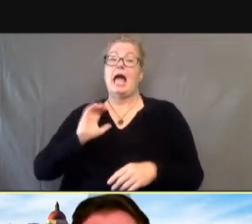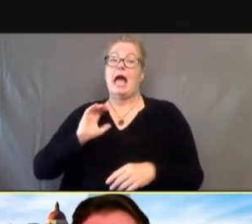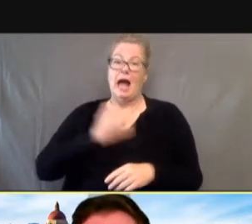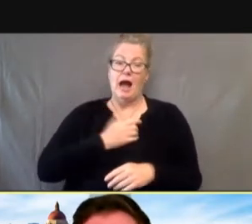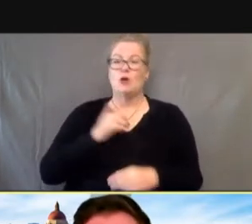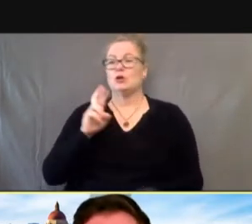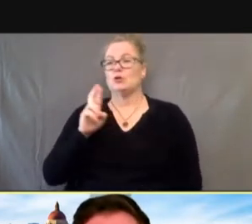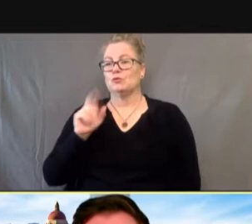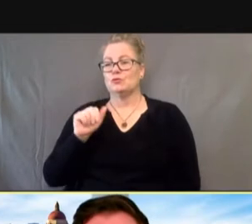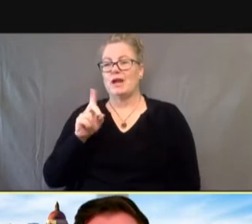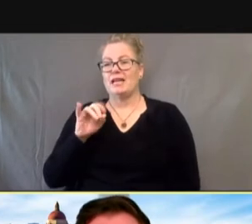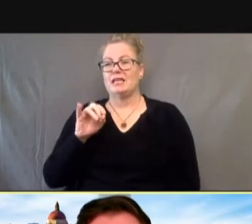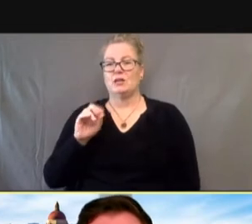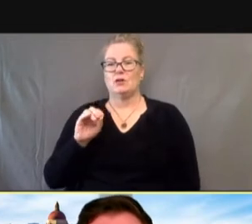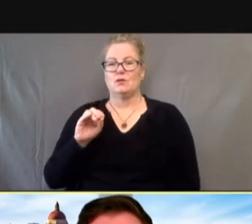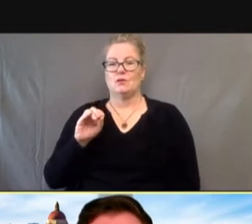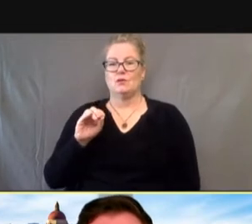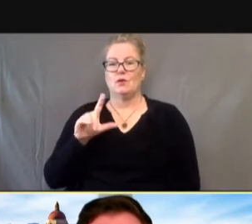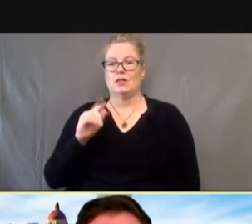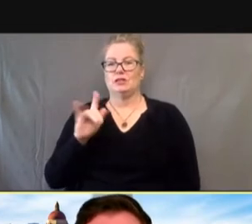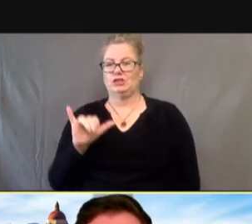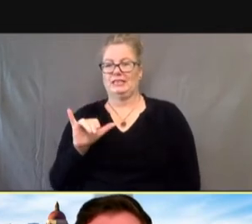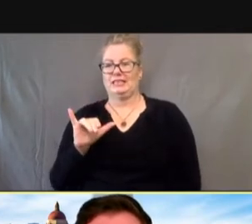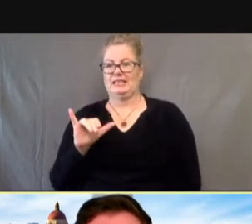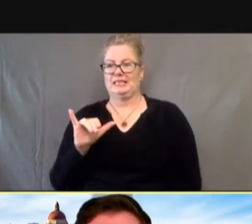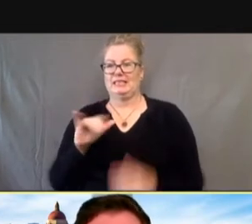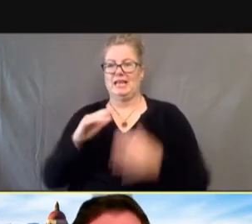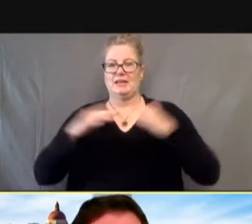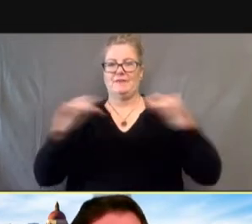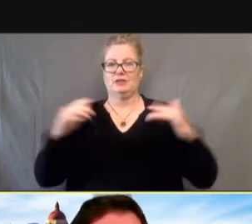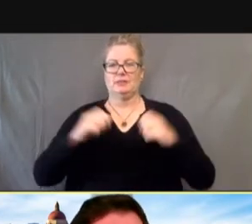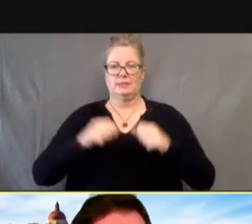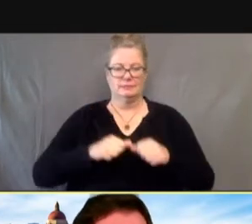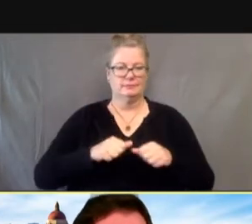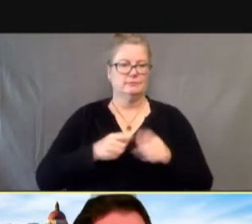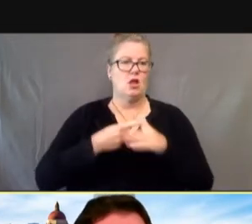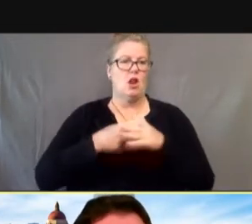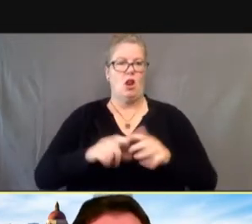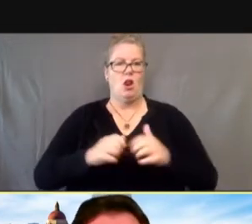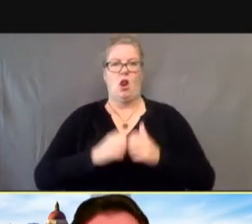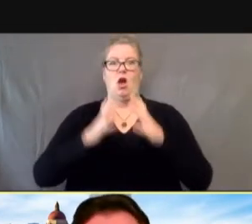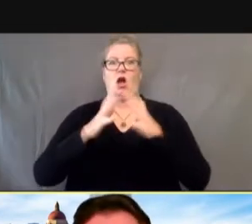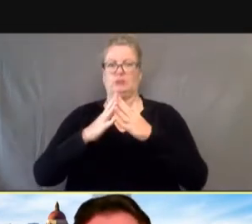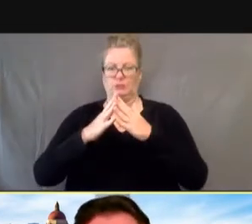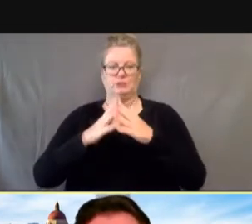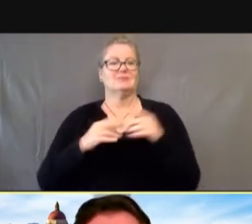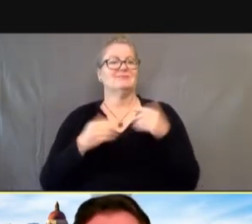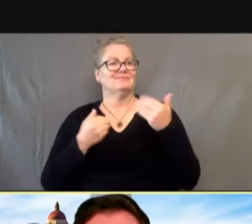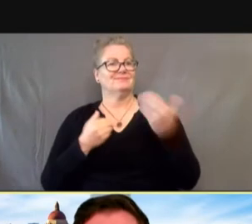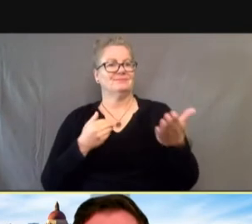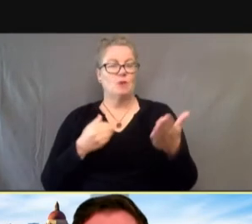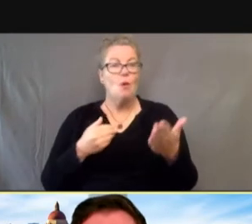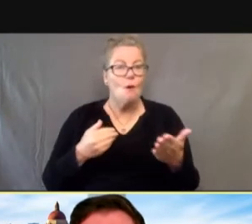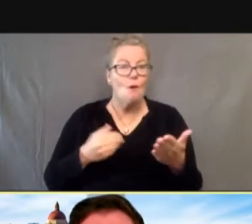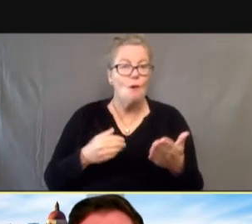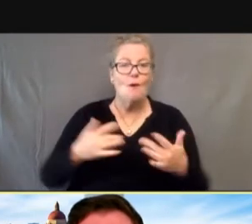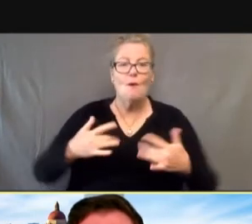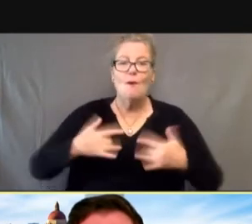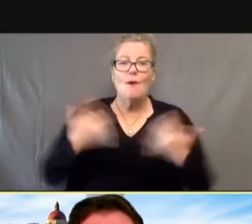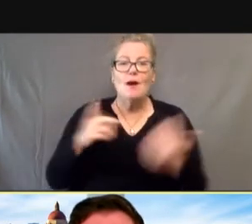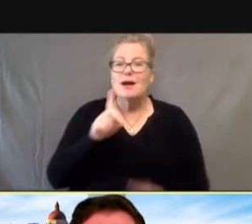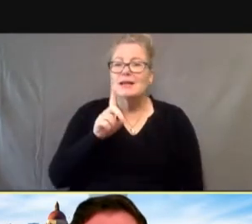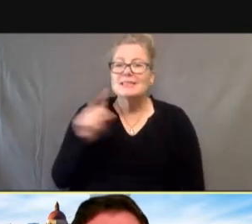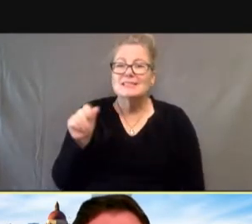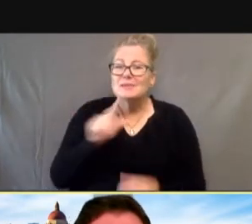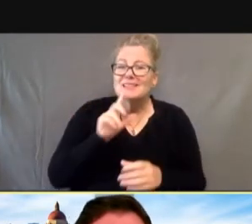our icon from that diversity launch. And when I saw this, I was very happy that disability was included, but then I looked at the